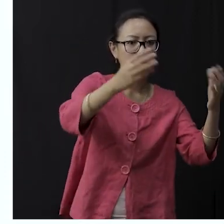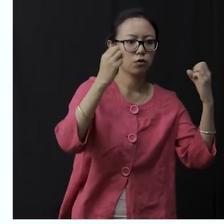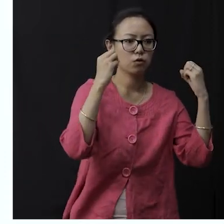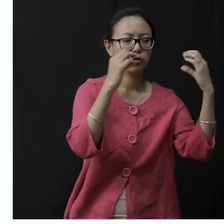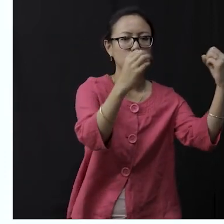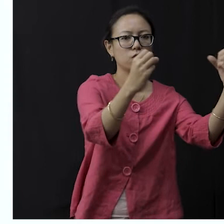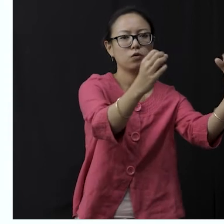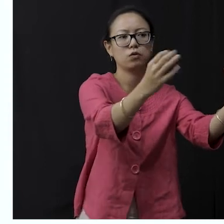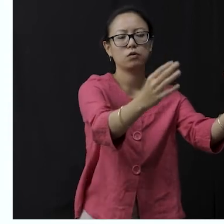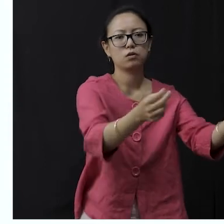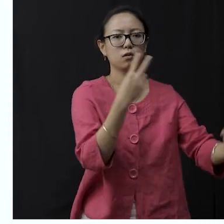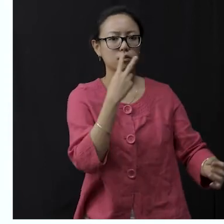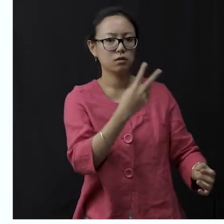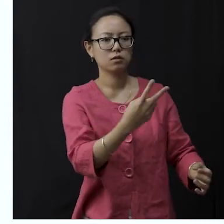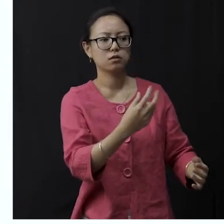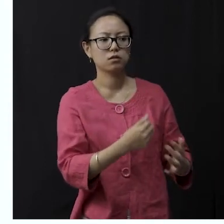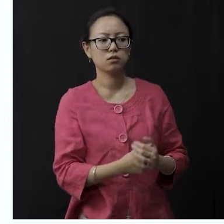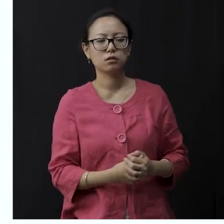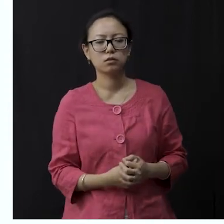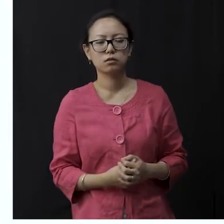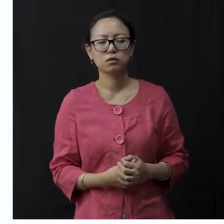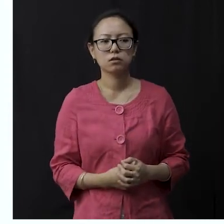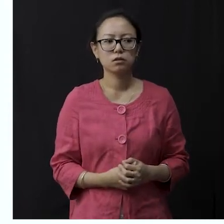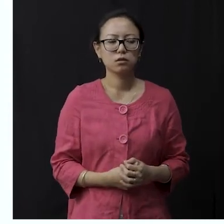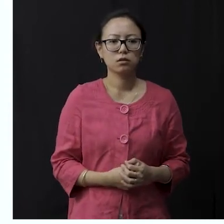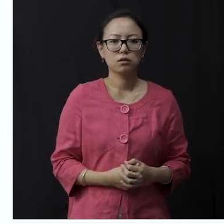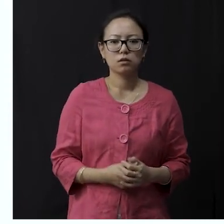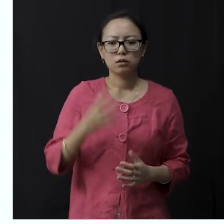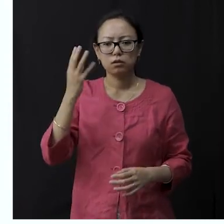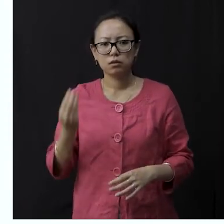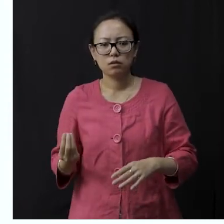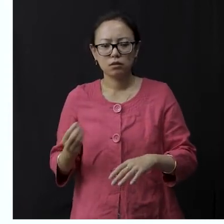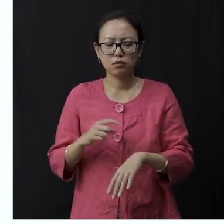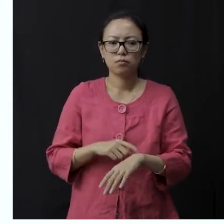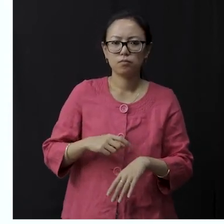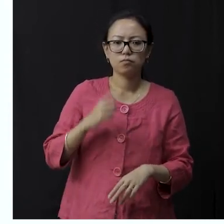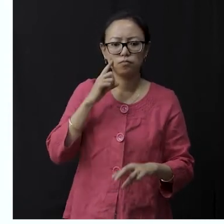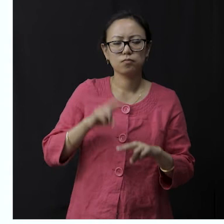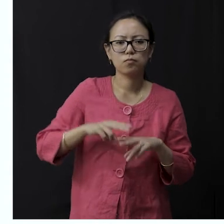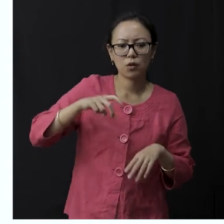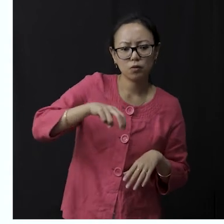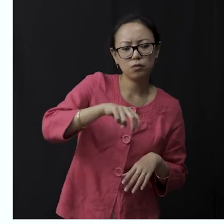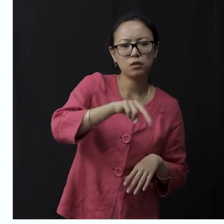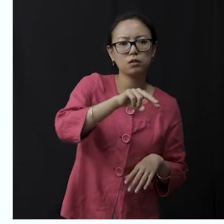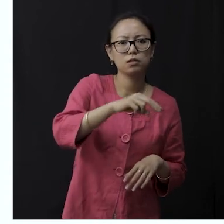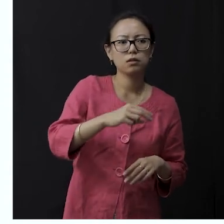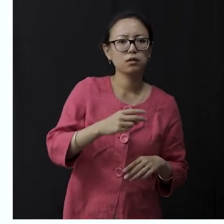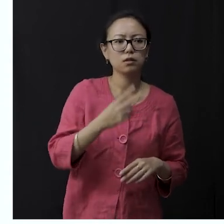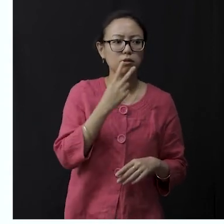a walk, you see the street lights all lighted up beautifully, right? So we also see that at